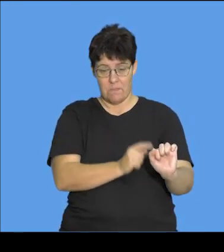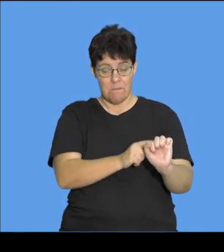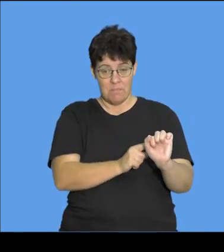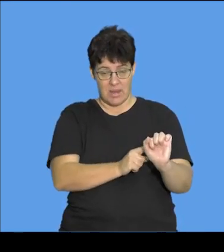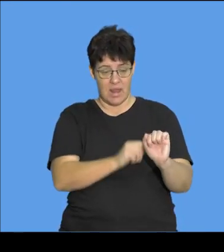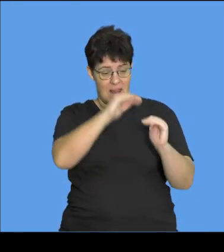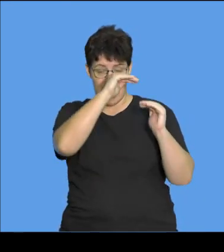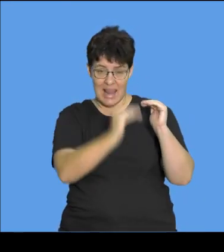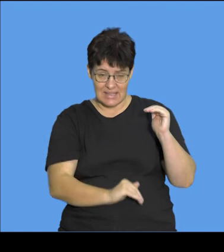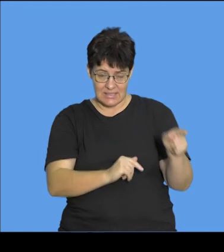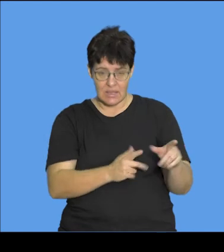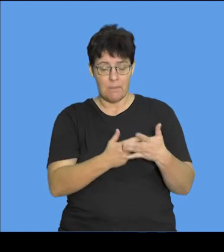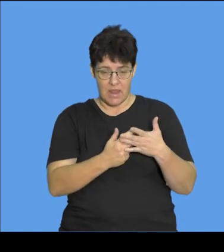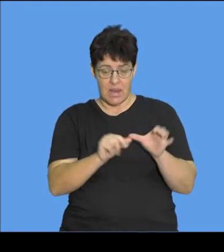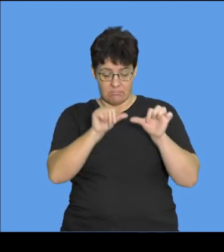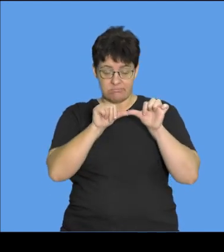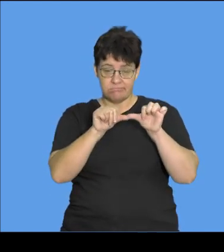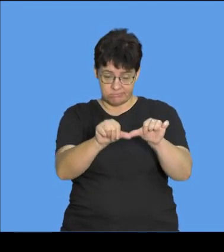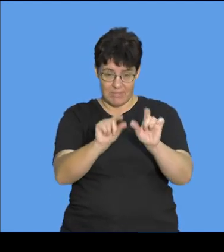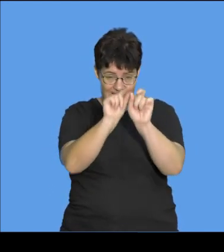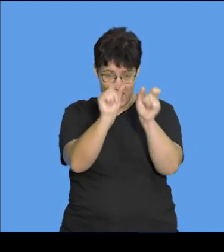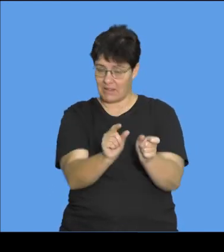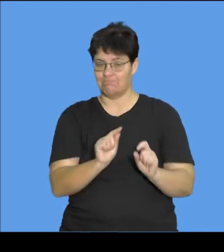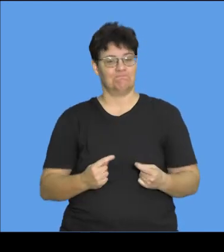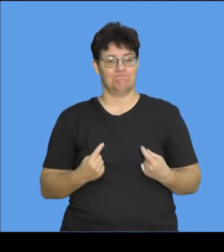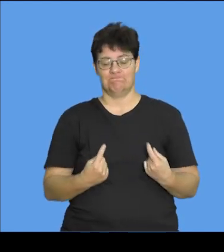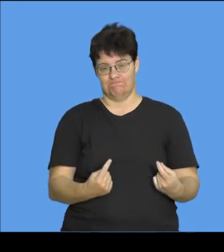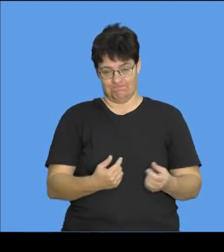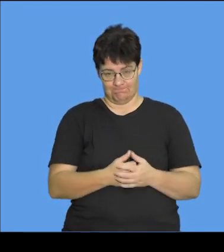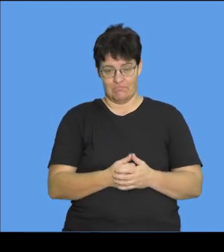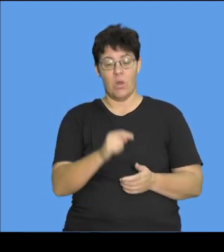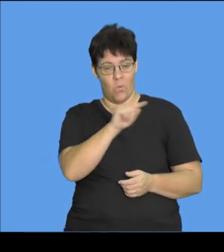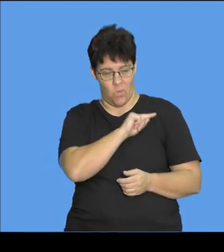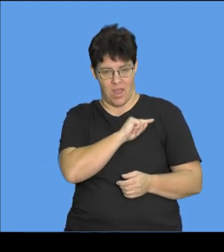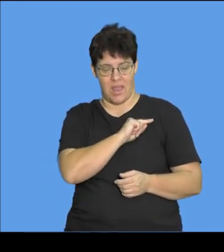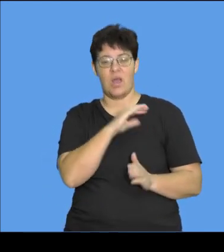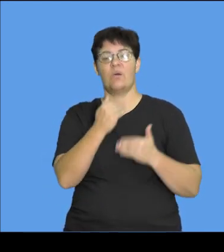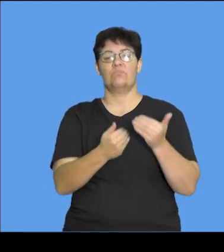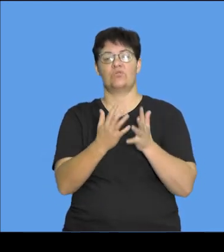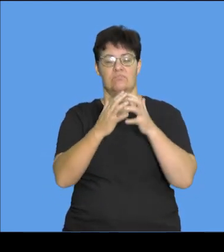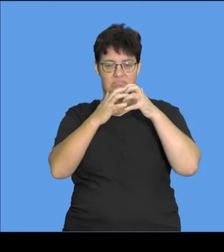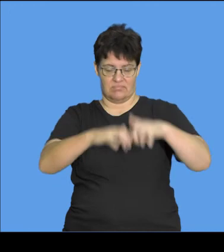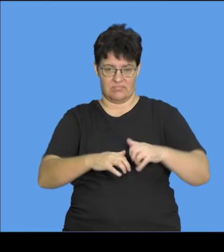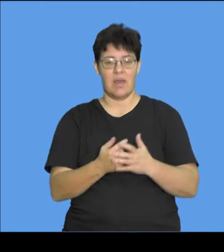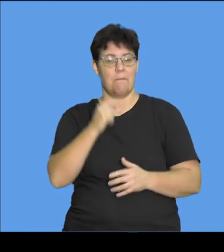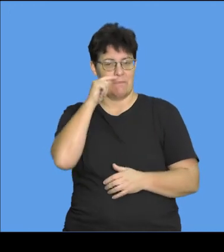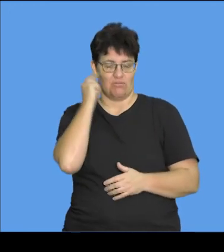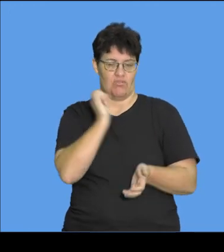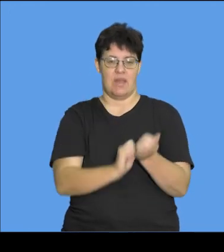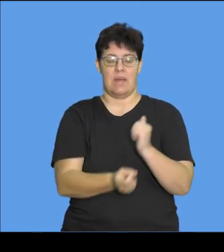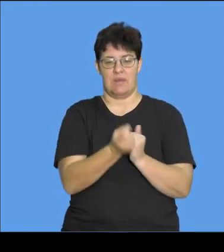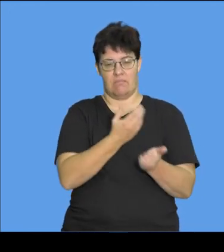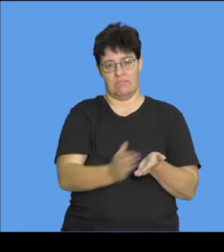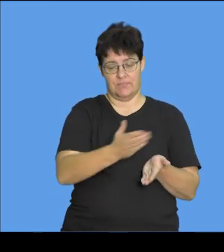the maintenance of the endometrial lining, and this, we say, will cause the process of menstruation.